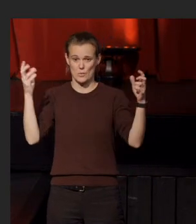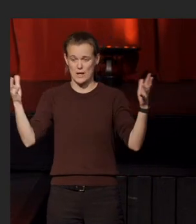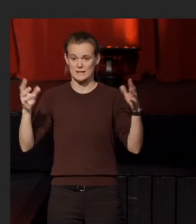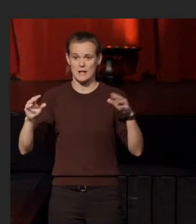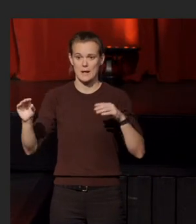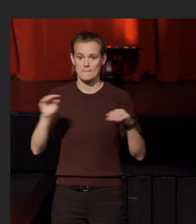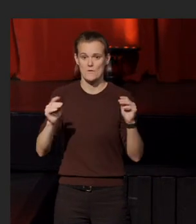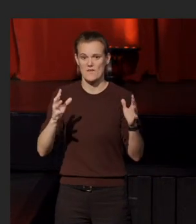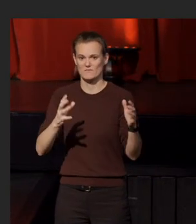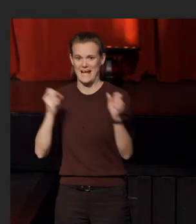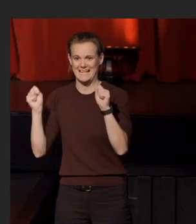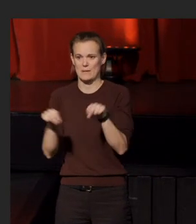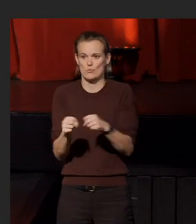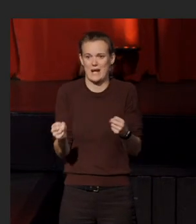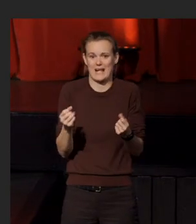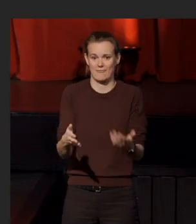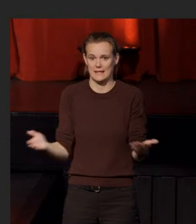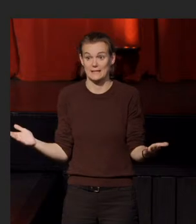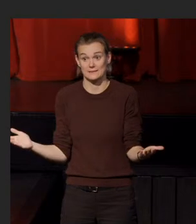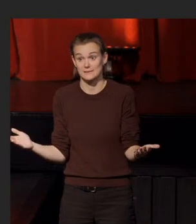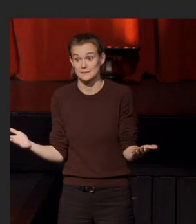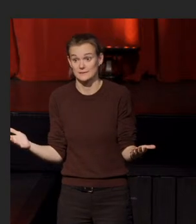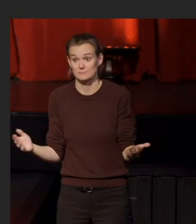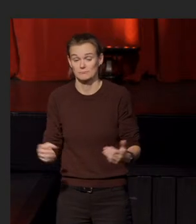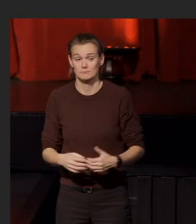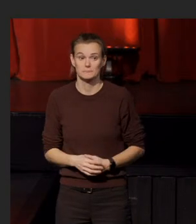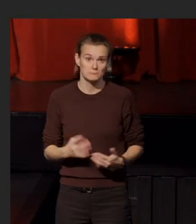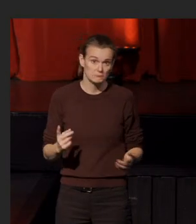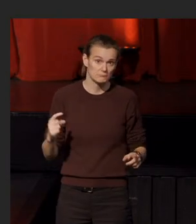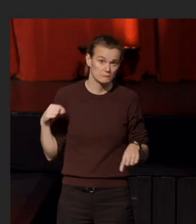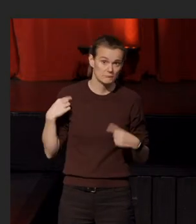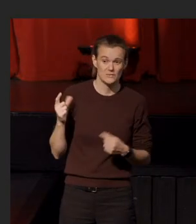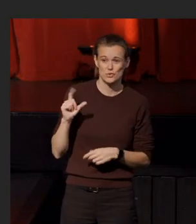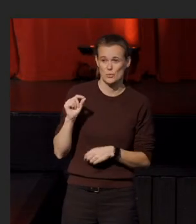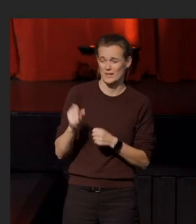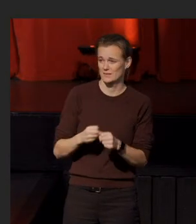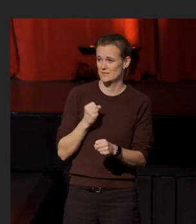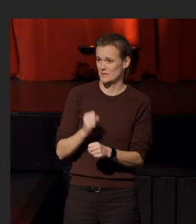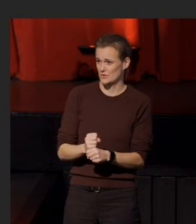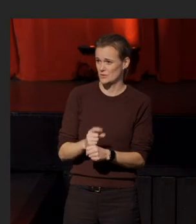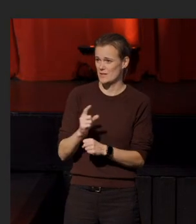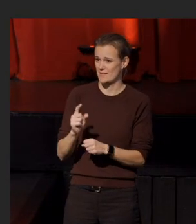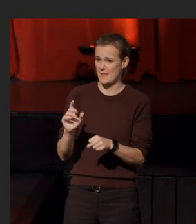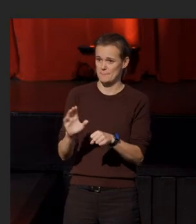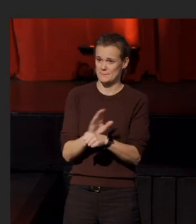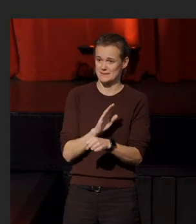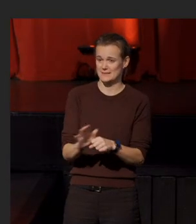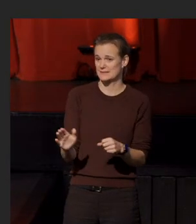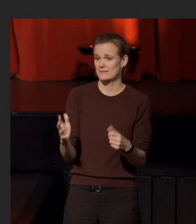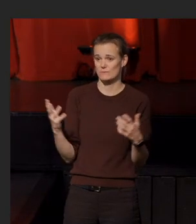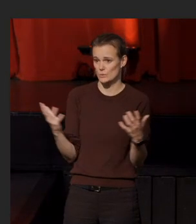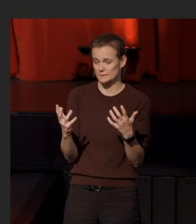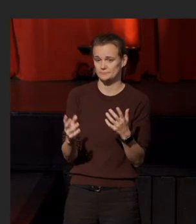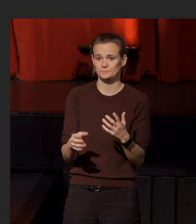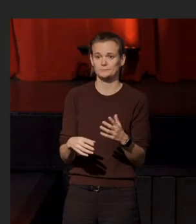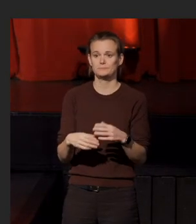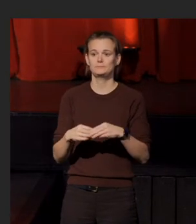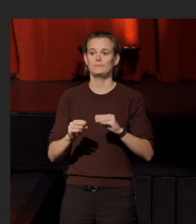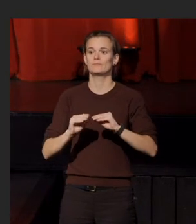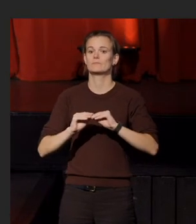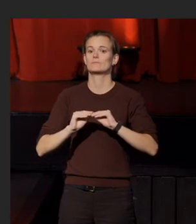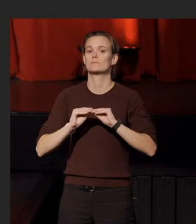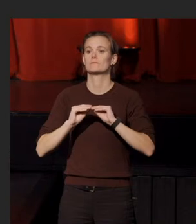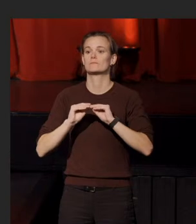many, many years now, practically two decades, the industry has thrived on pushing insecurities out in order to